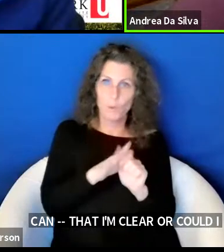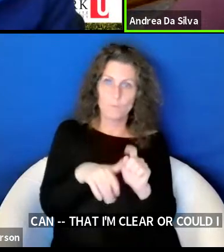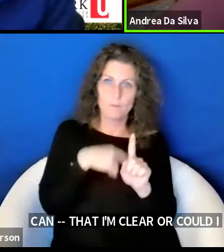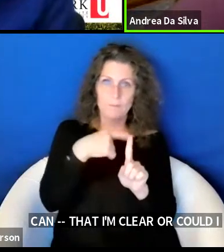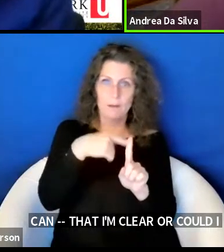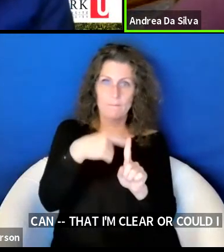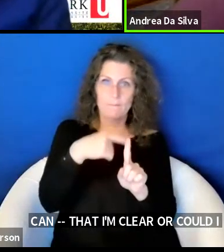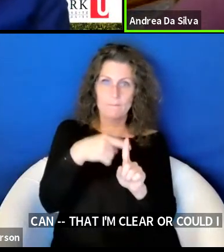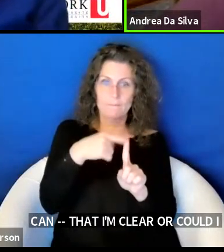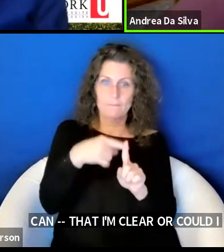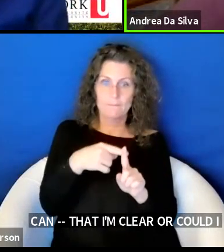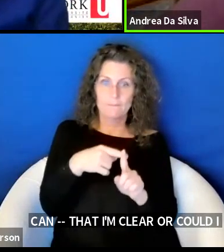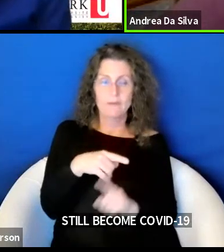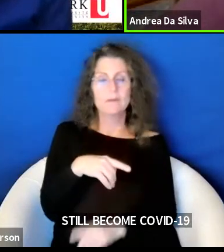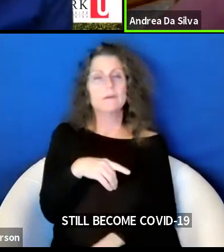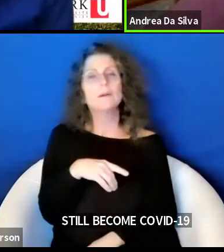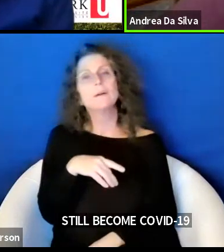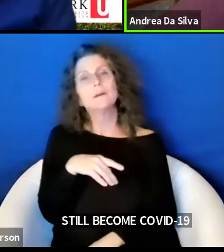period of